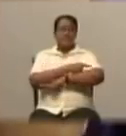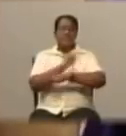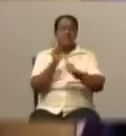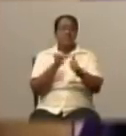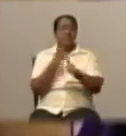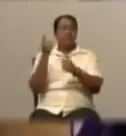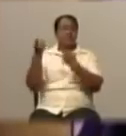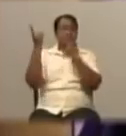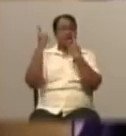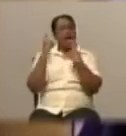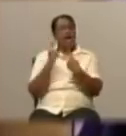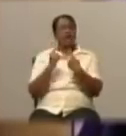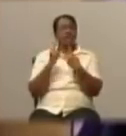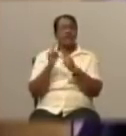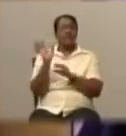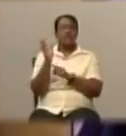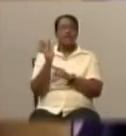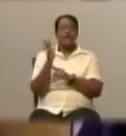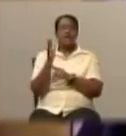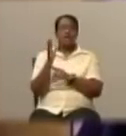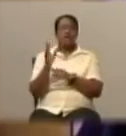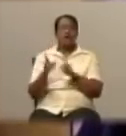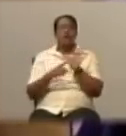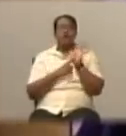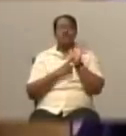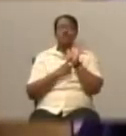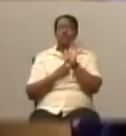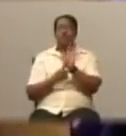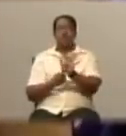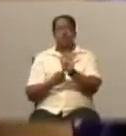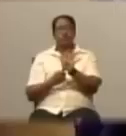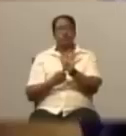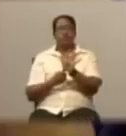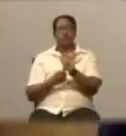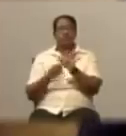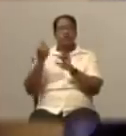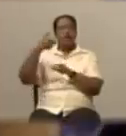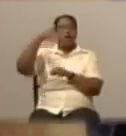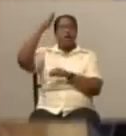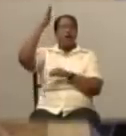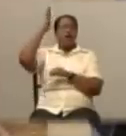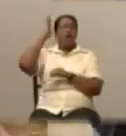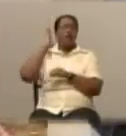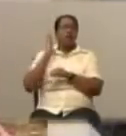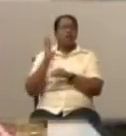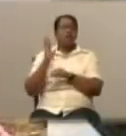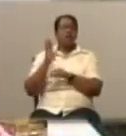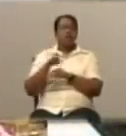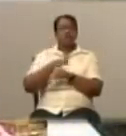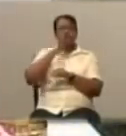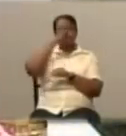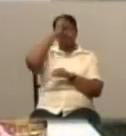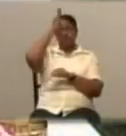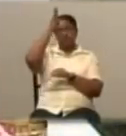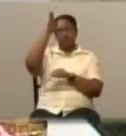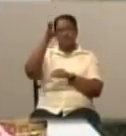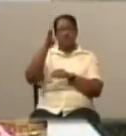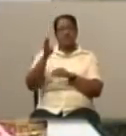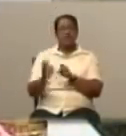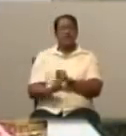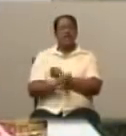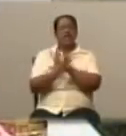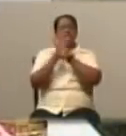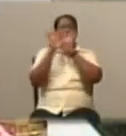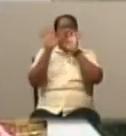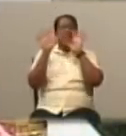to express that our God is not only the creator, it's also